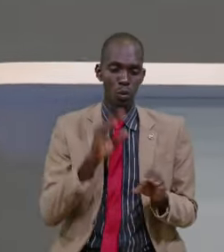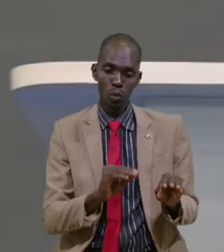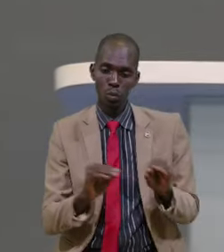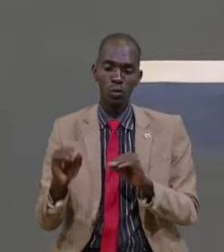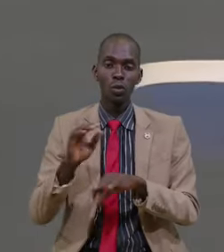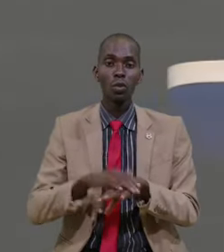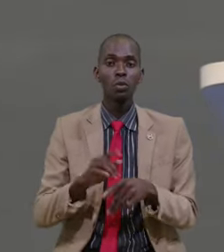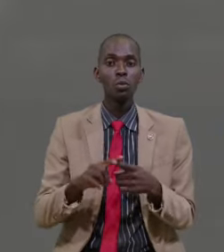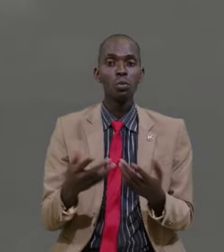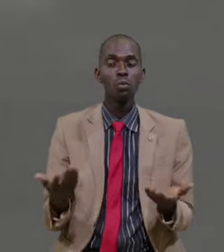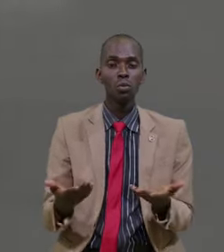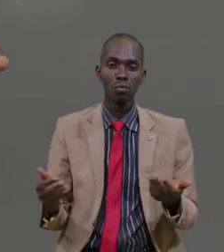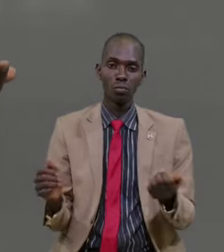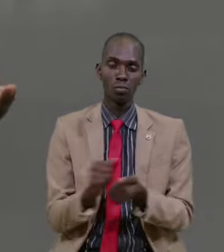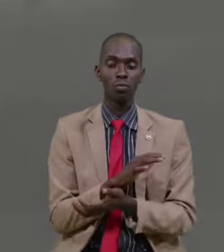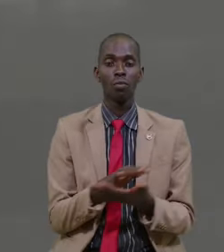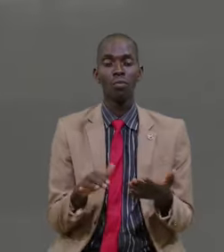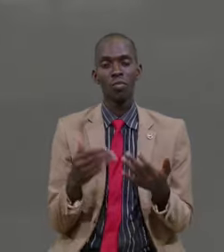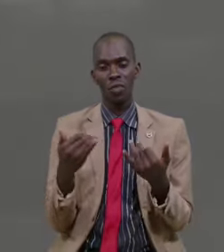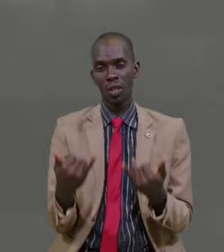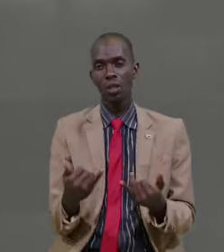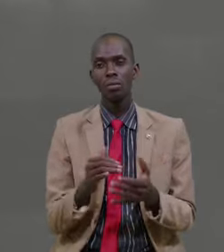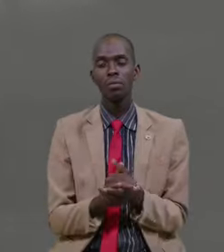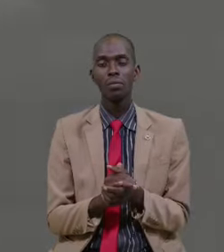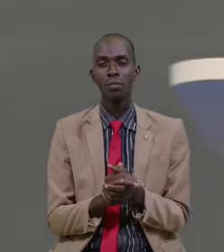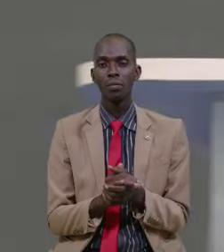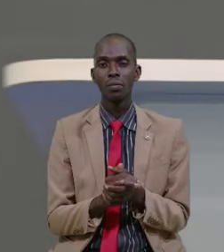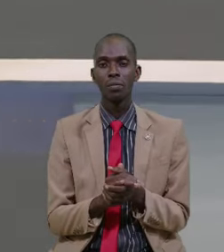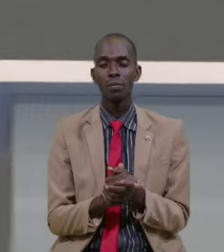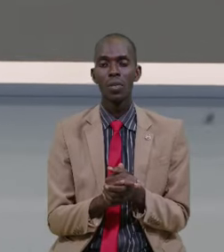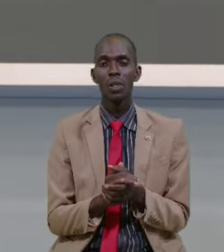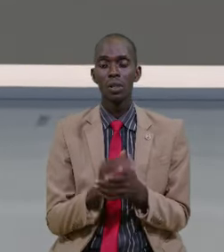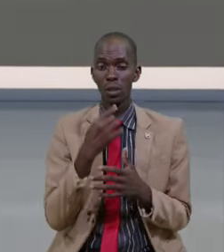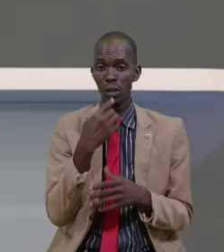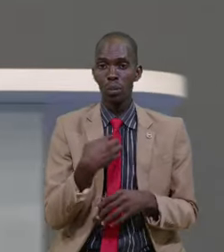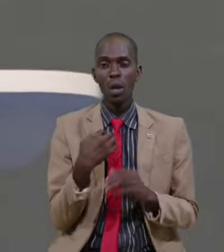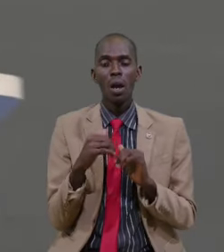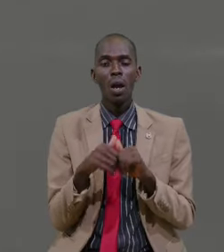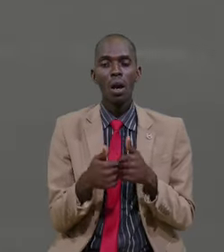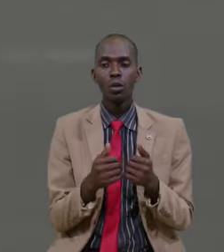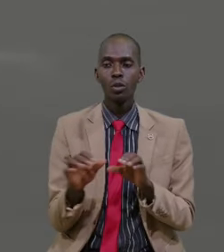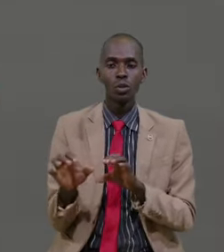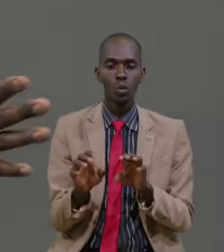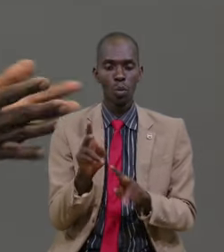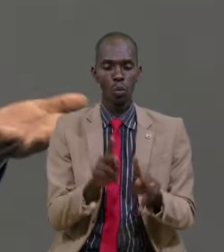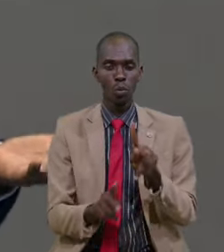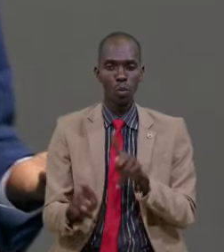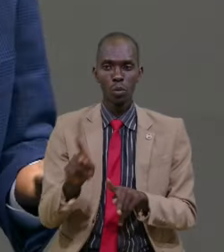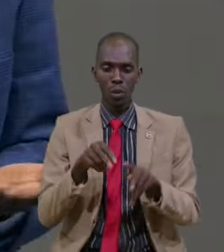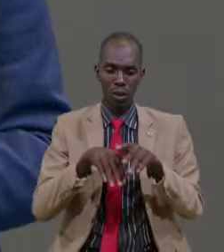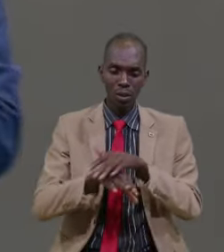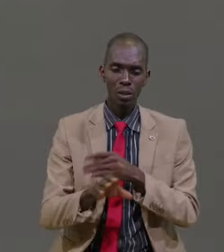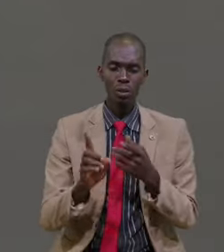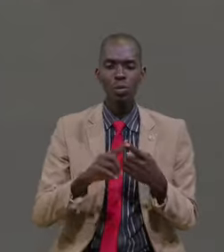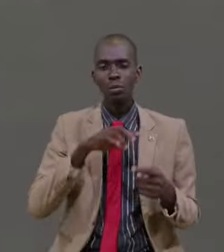to damnation. Now, tell me, how do people get into corruption?